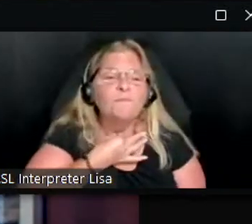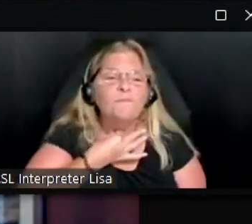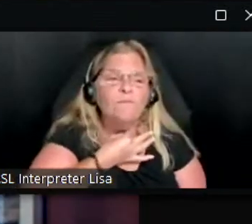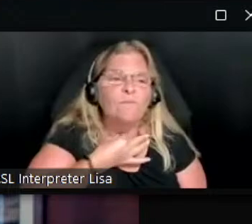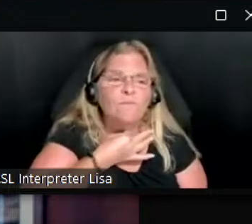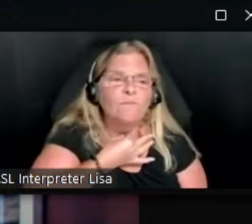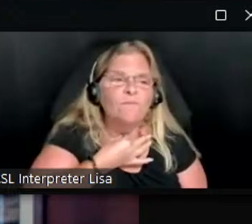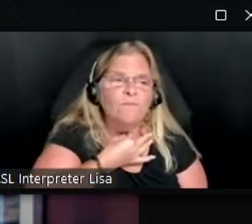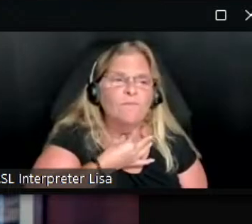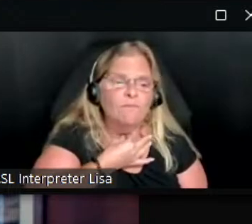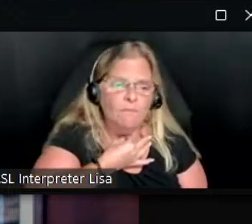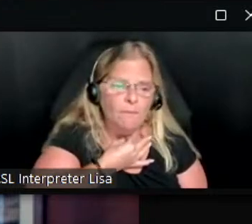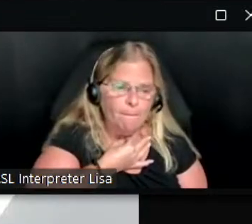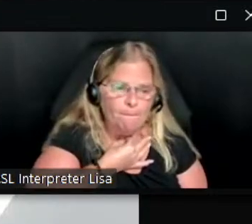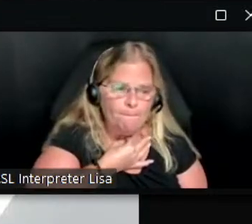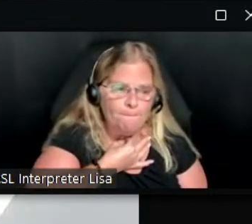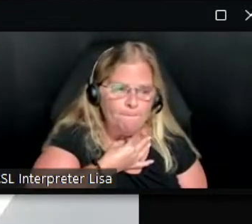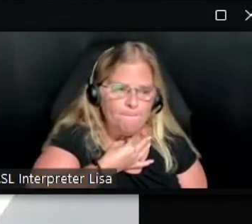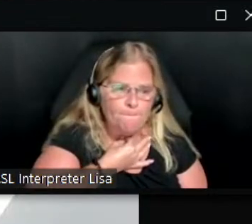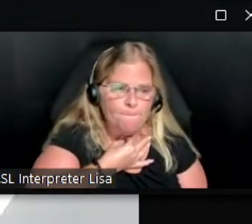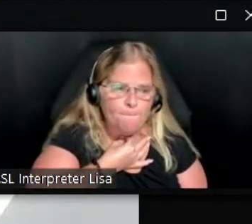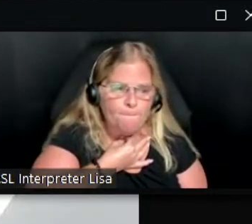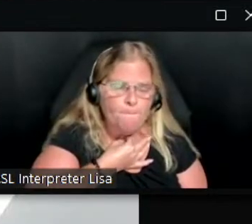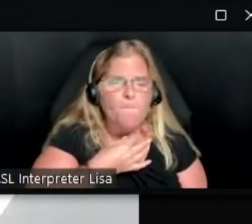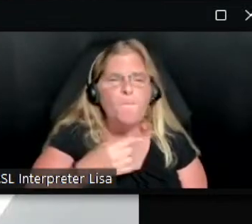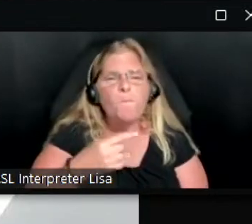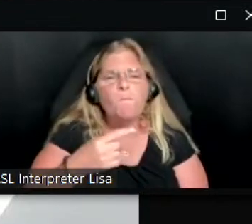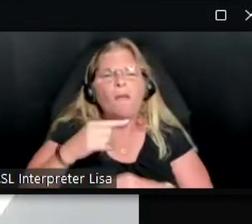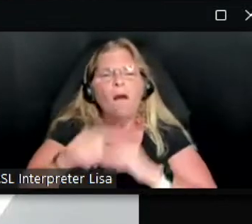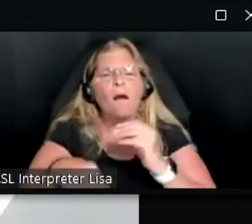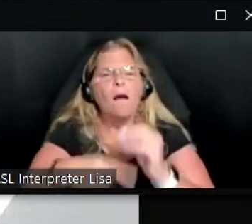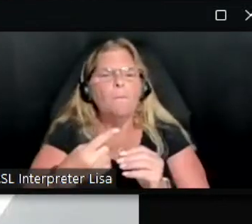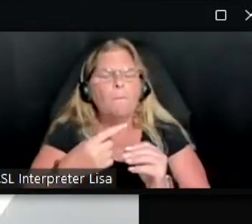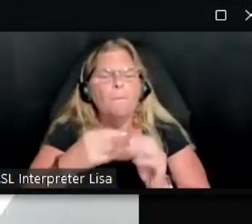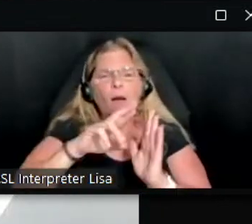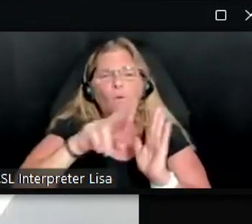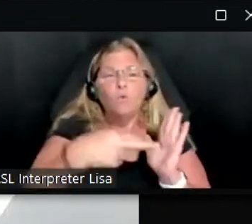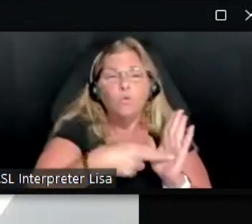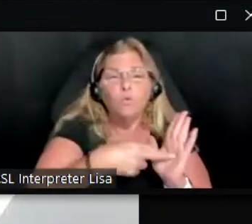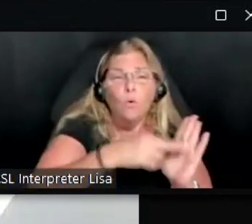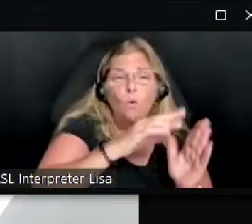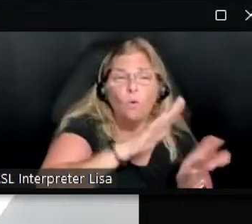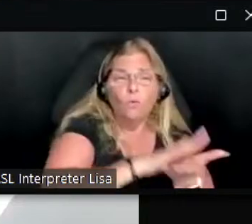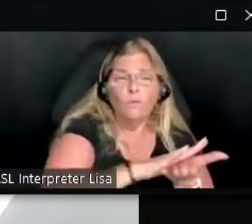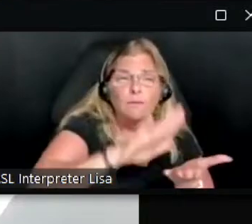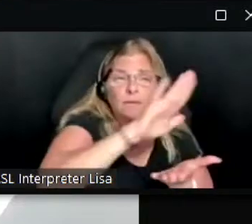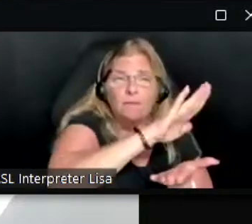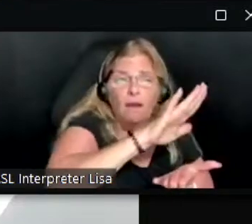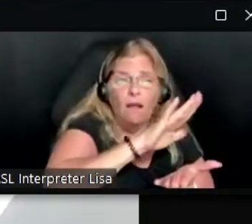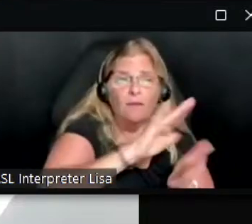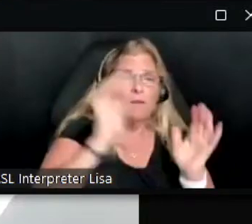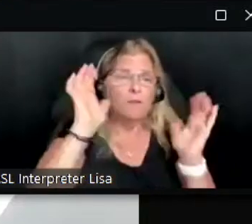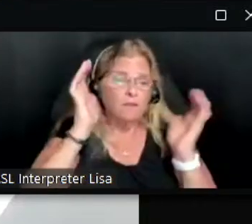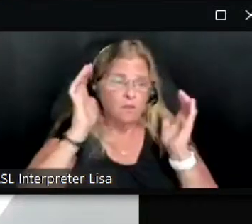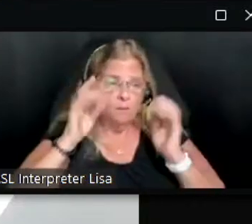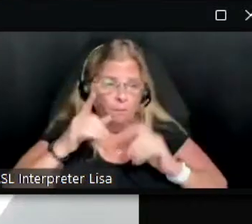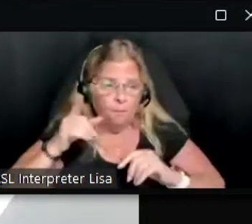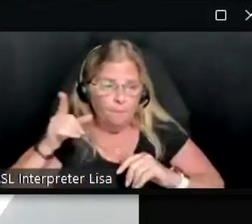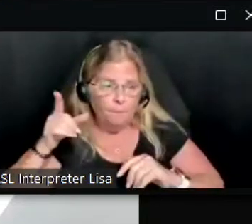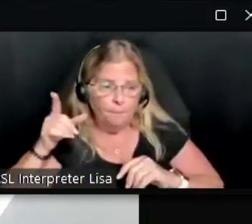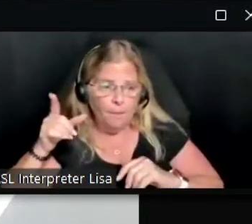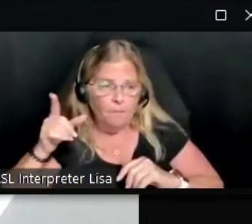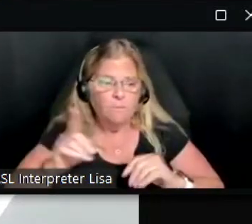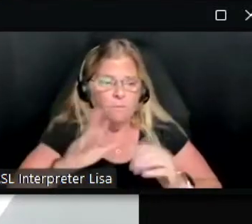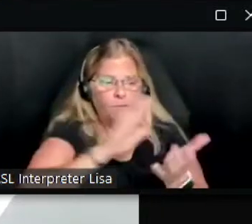respective roles of higher education versus is bad, higher